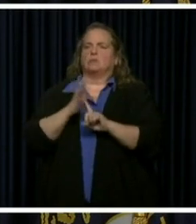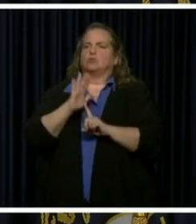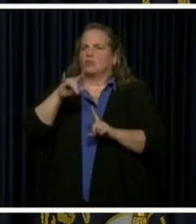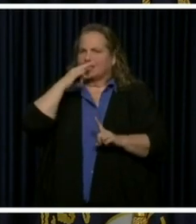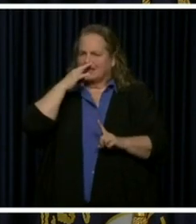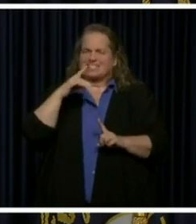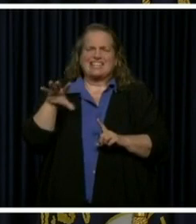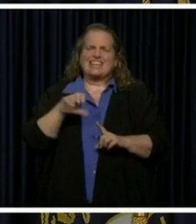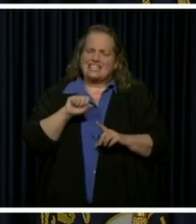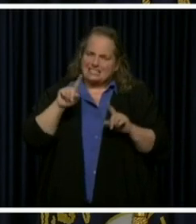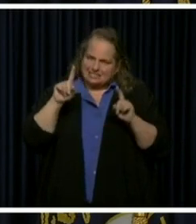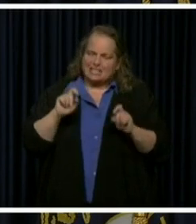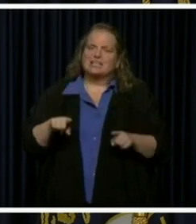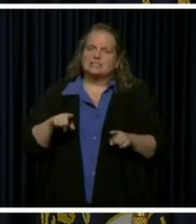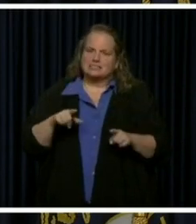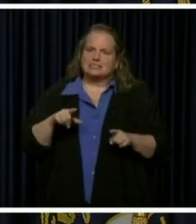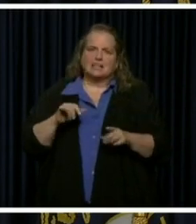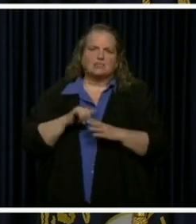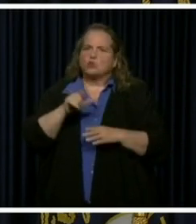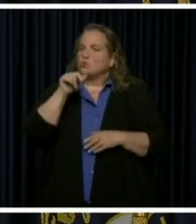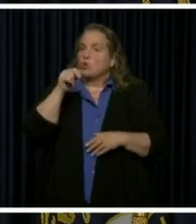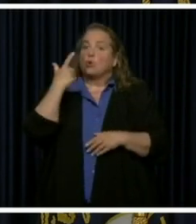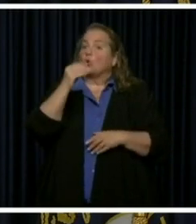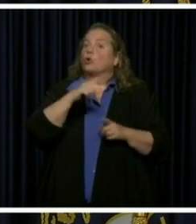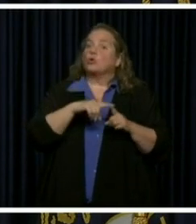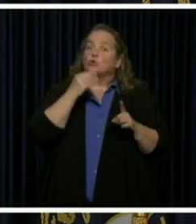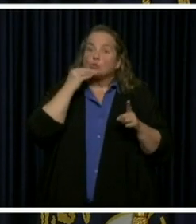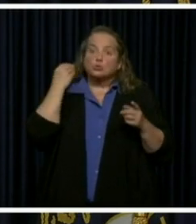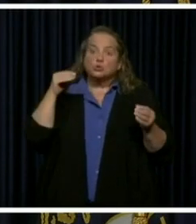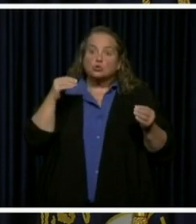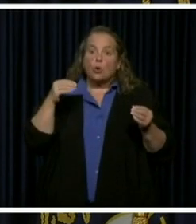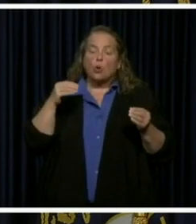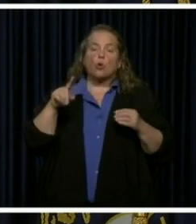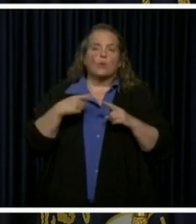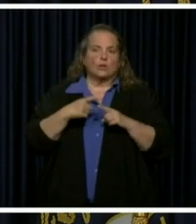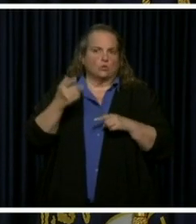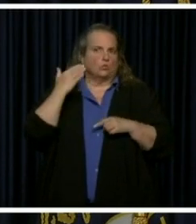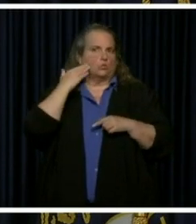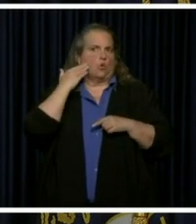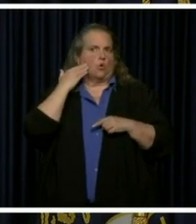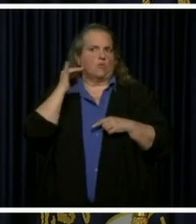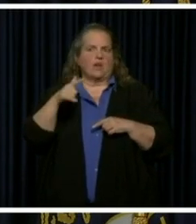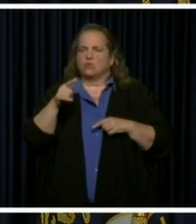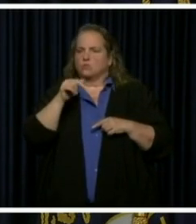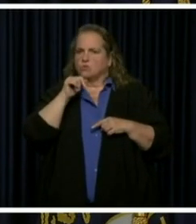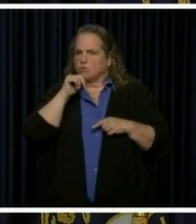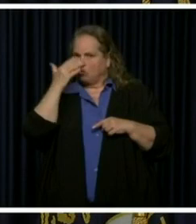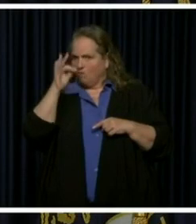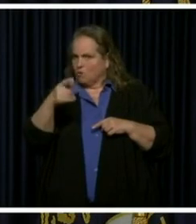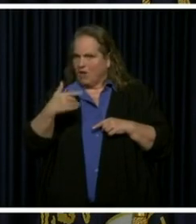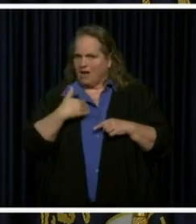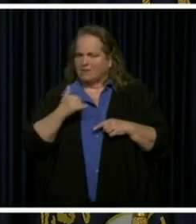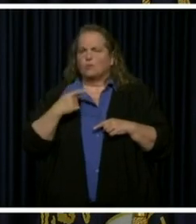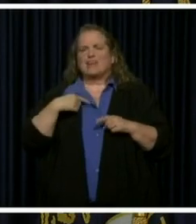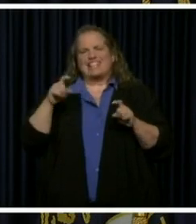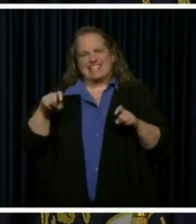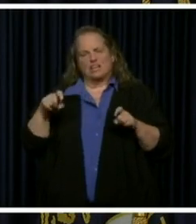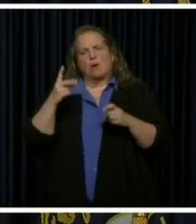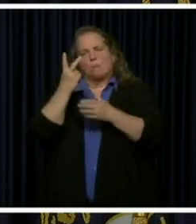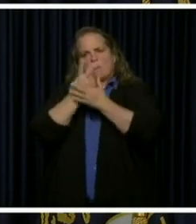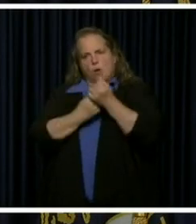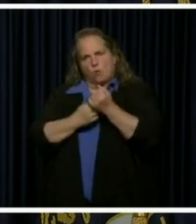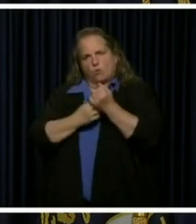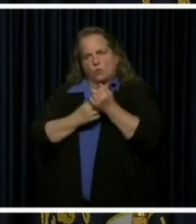Get tested so you don't go to the grocery store when you might know that you have it. We need this both